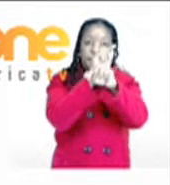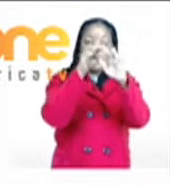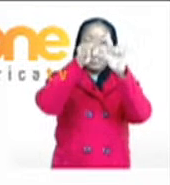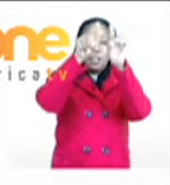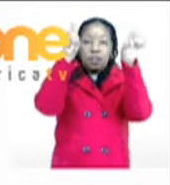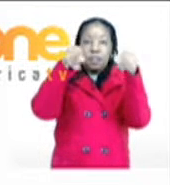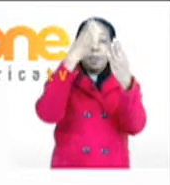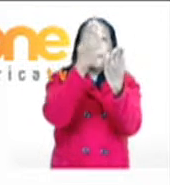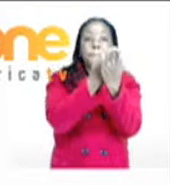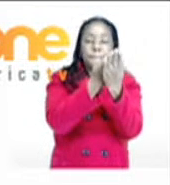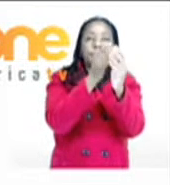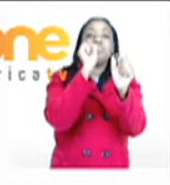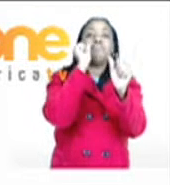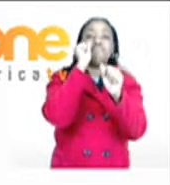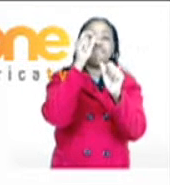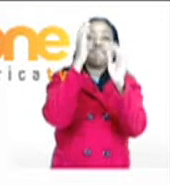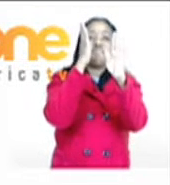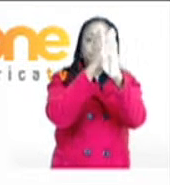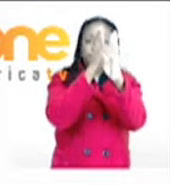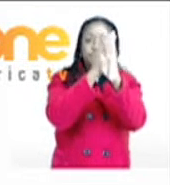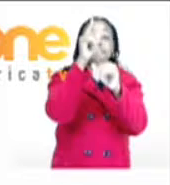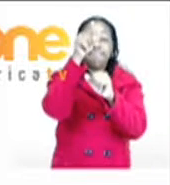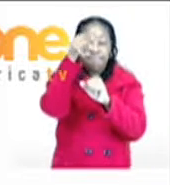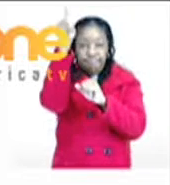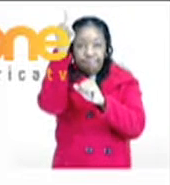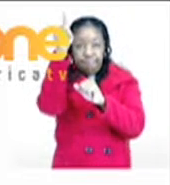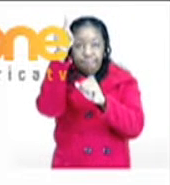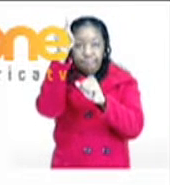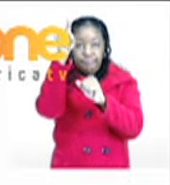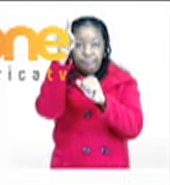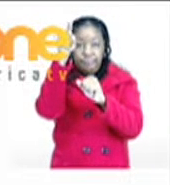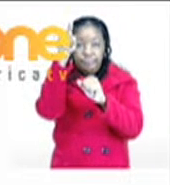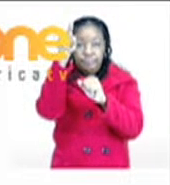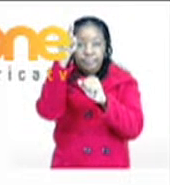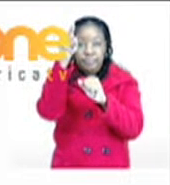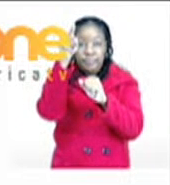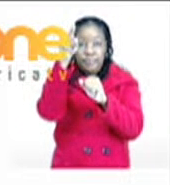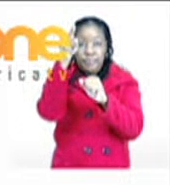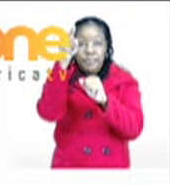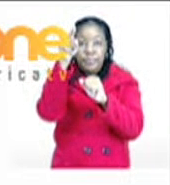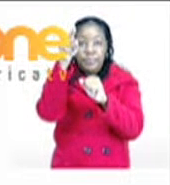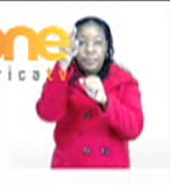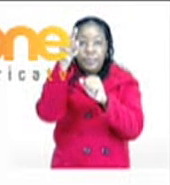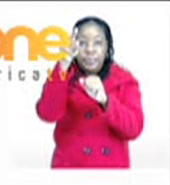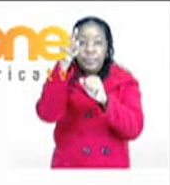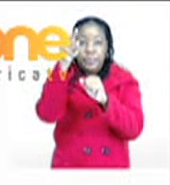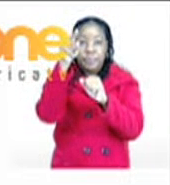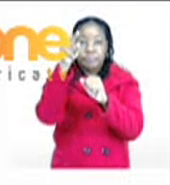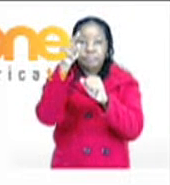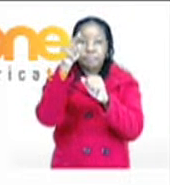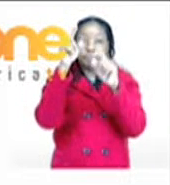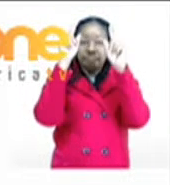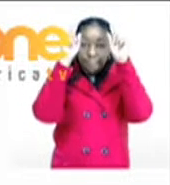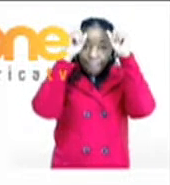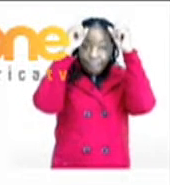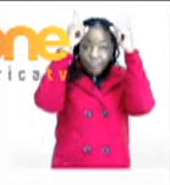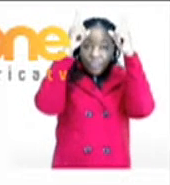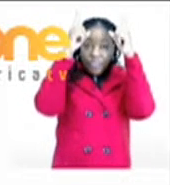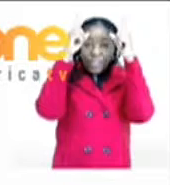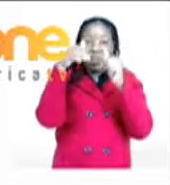the right place. The eagle is in the right place. And the 2 oryx are in the right